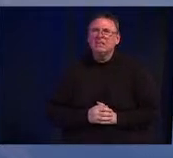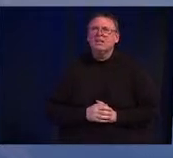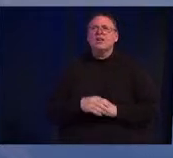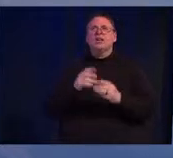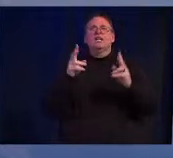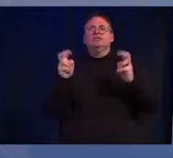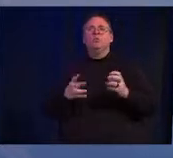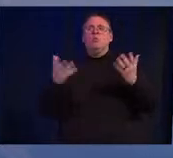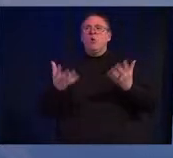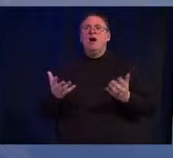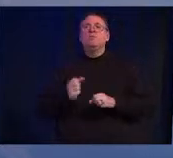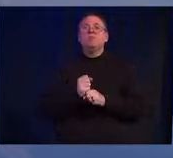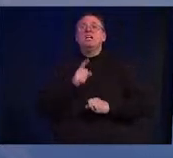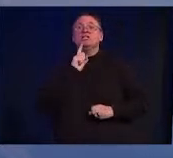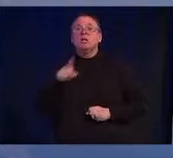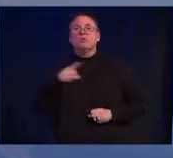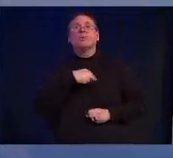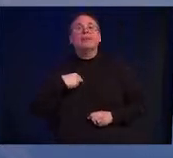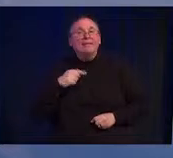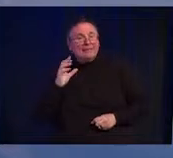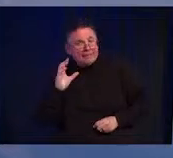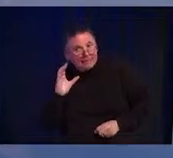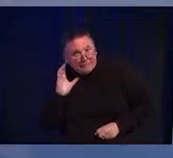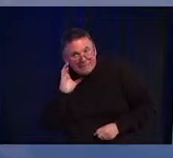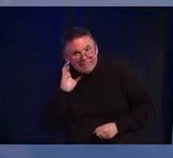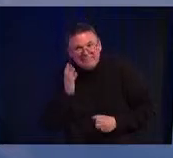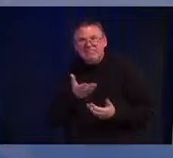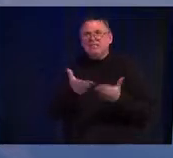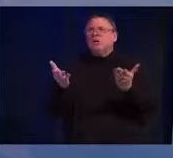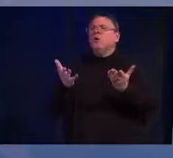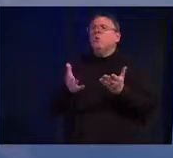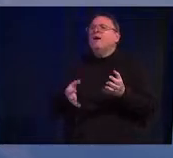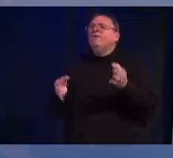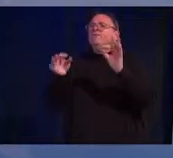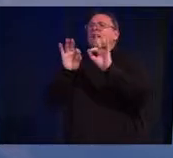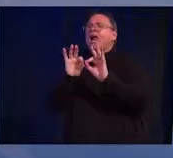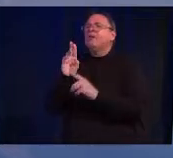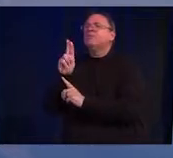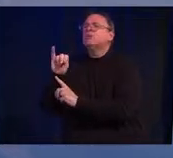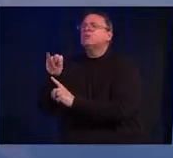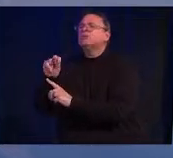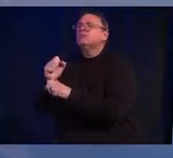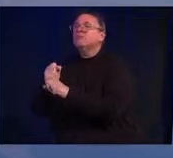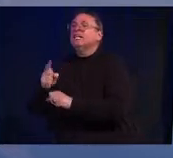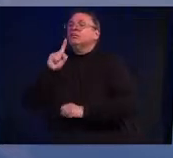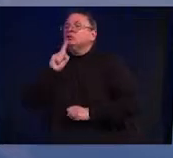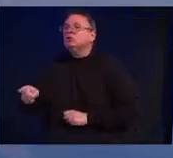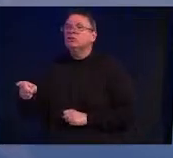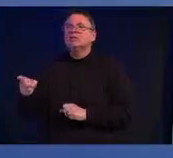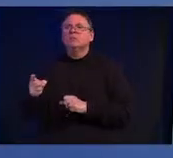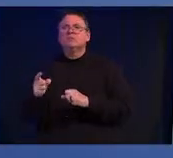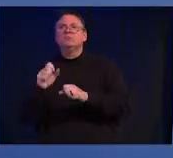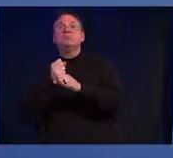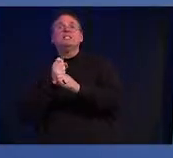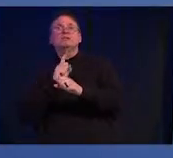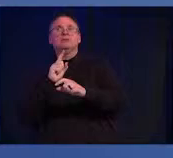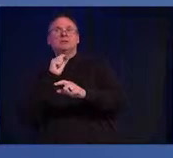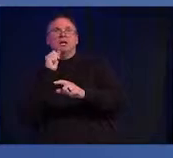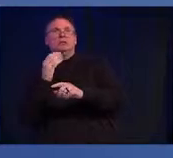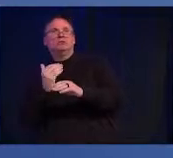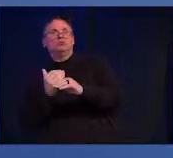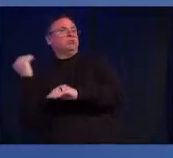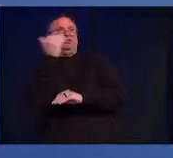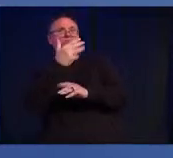that they are heard, that you recognize the value of them, and making sure that it doesn't get into overdrive. Mr. Rainwater,